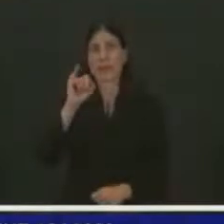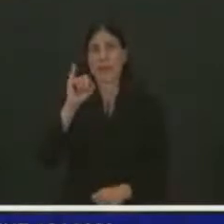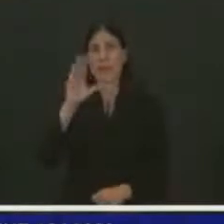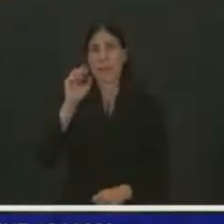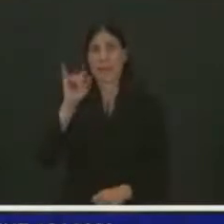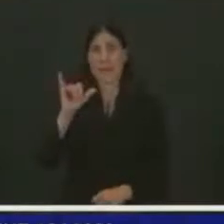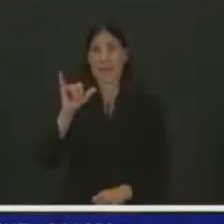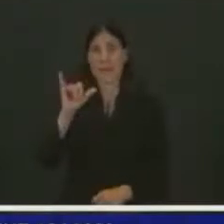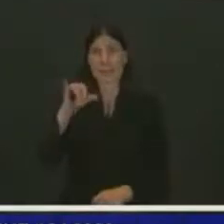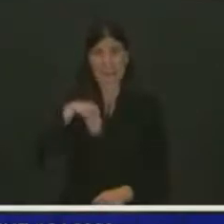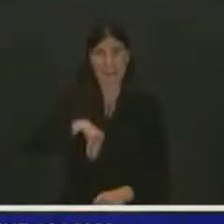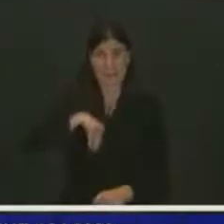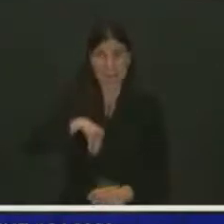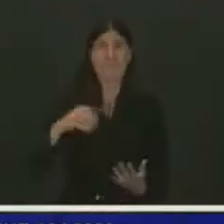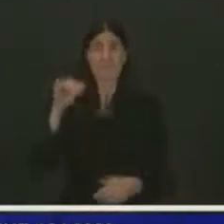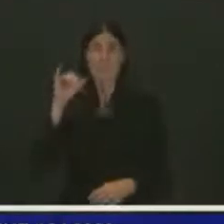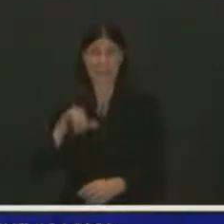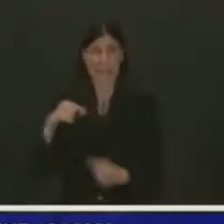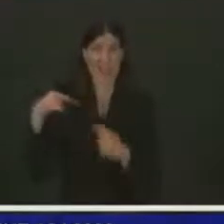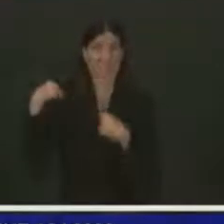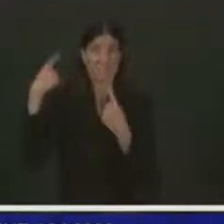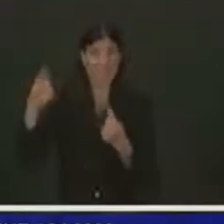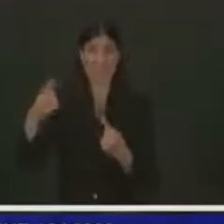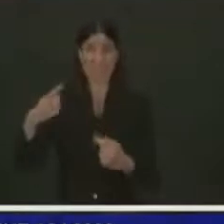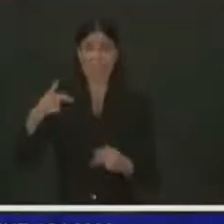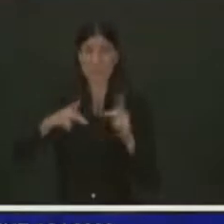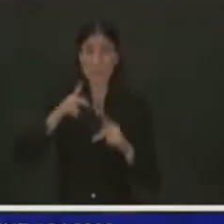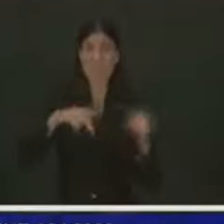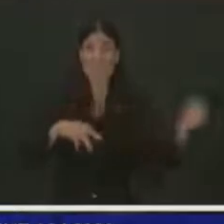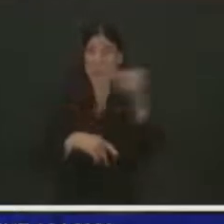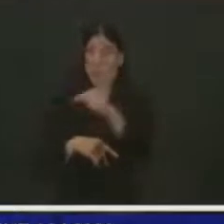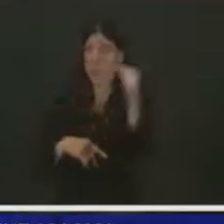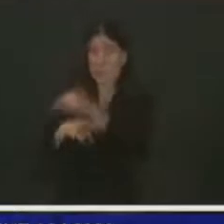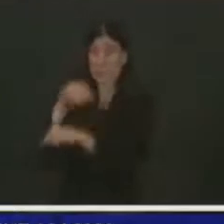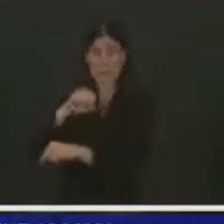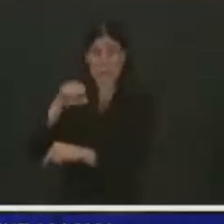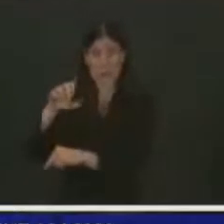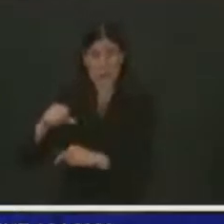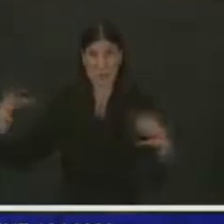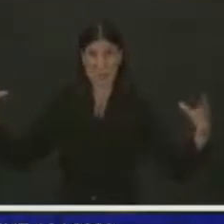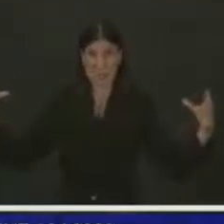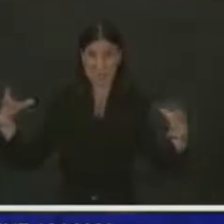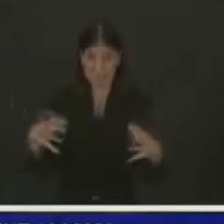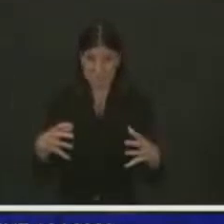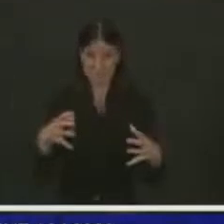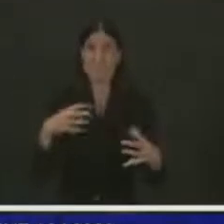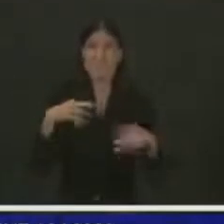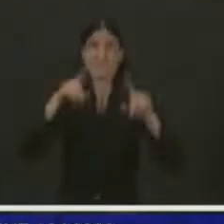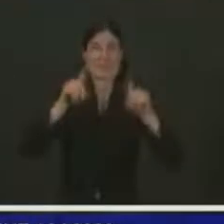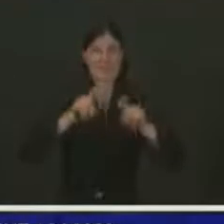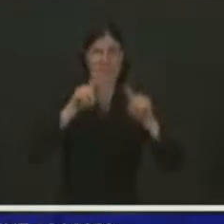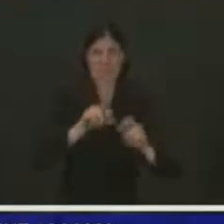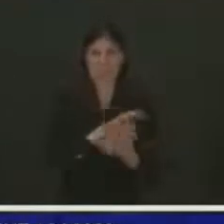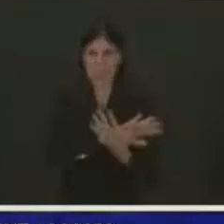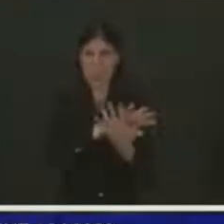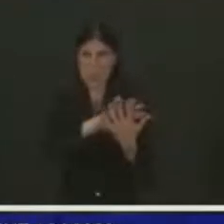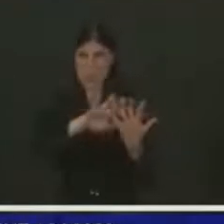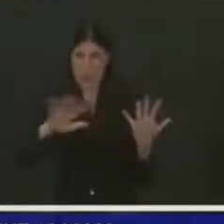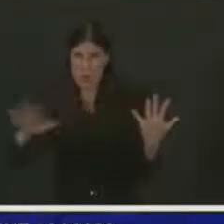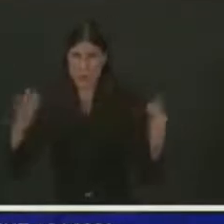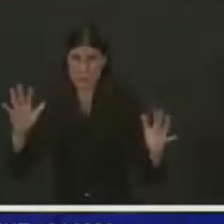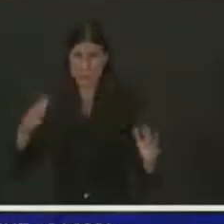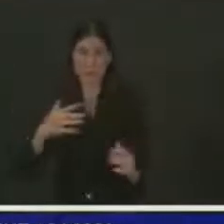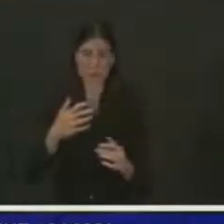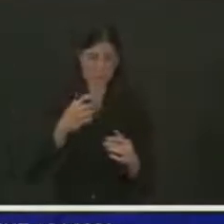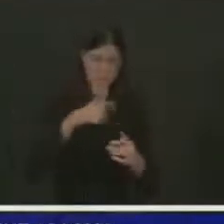validation task force, we have more information that helps guide us as we're interpreting serology testing.